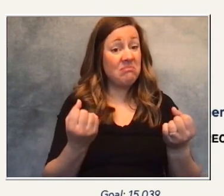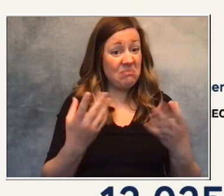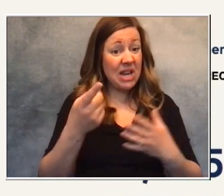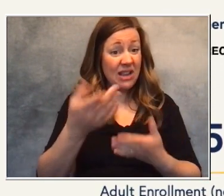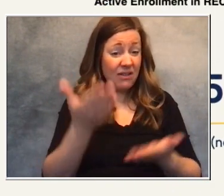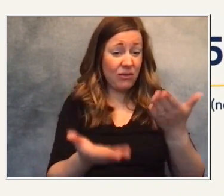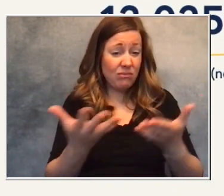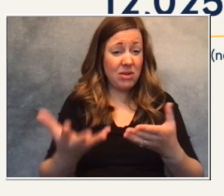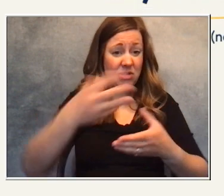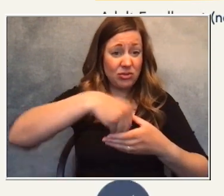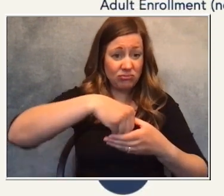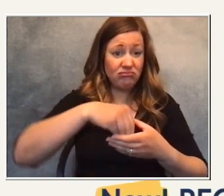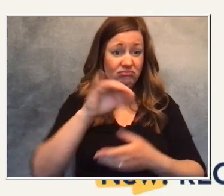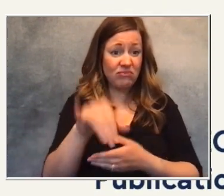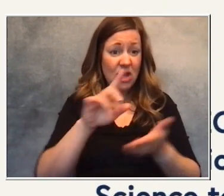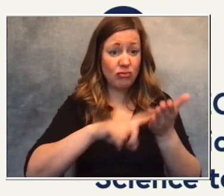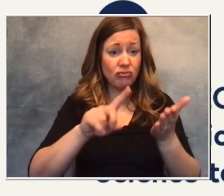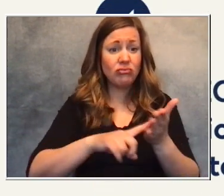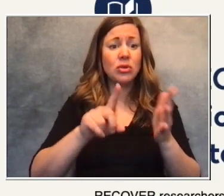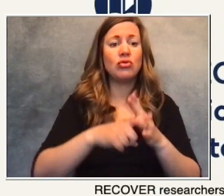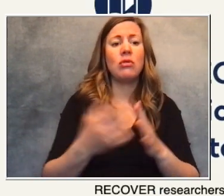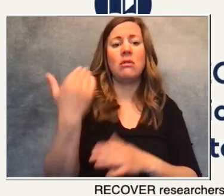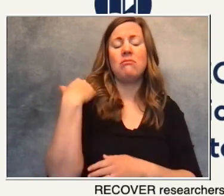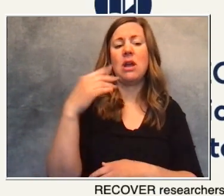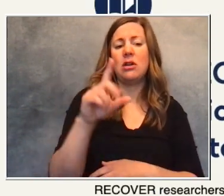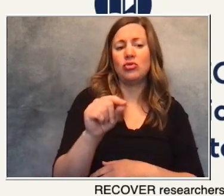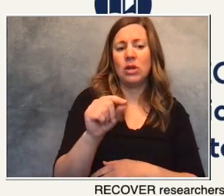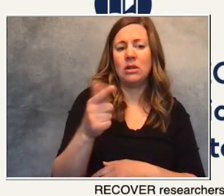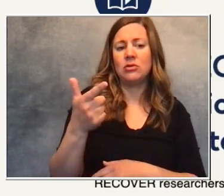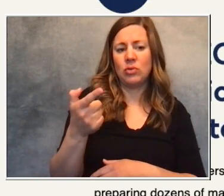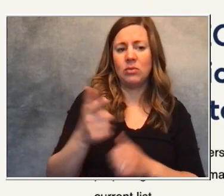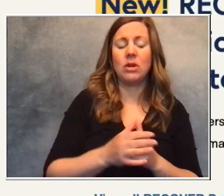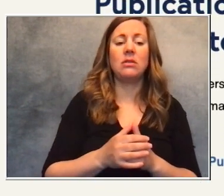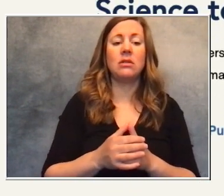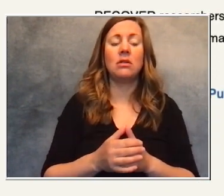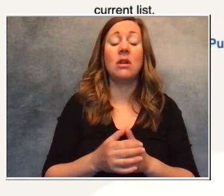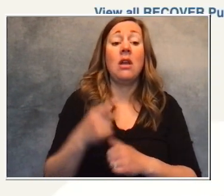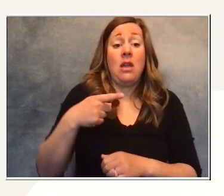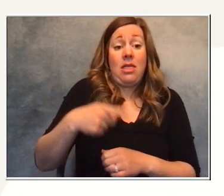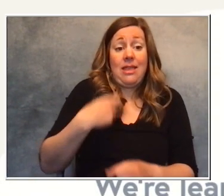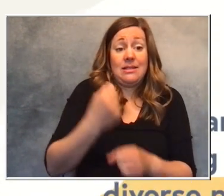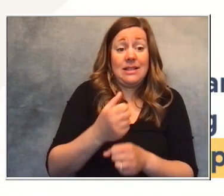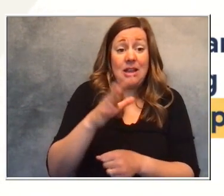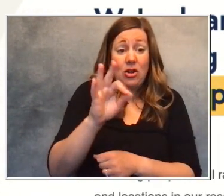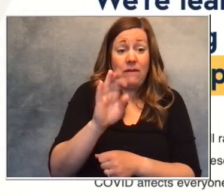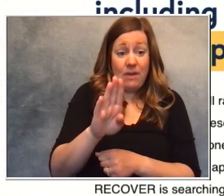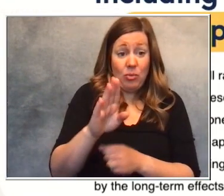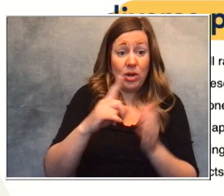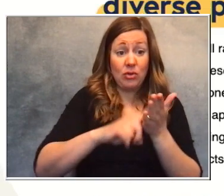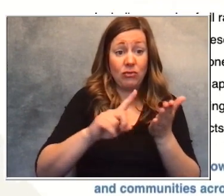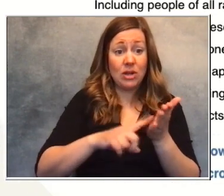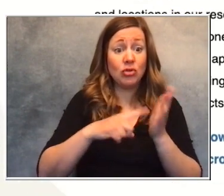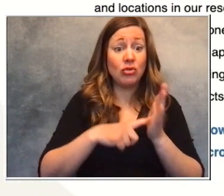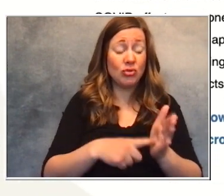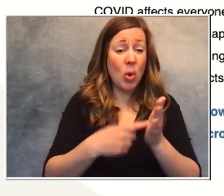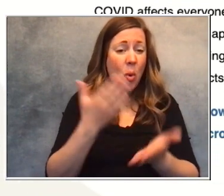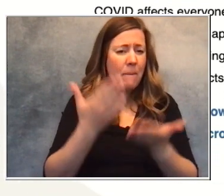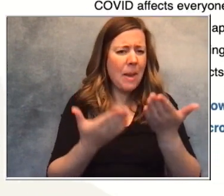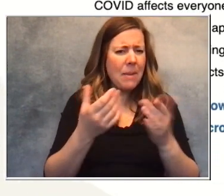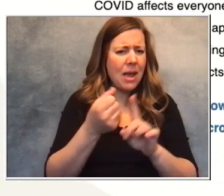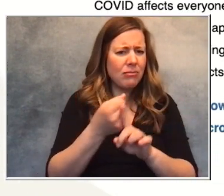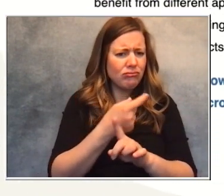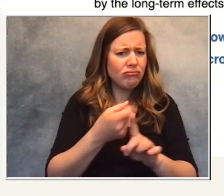research which started back in 2021. In February of this year, that research was showing potential disparities amongst